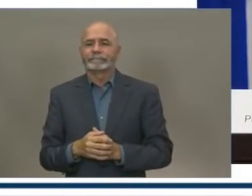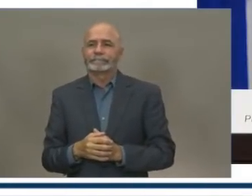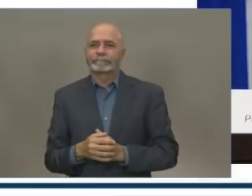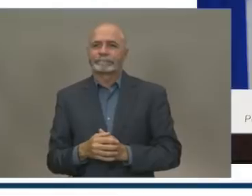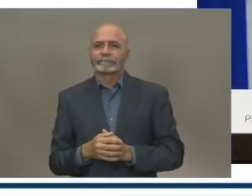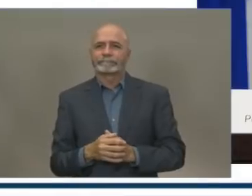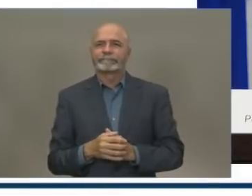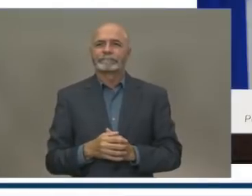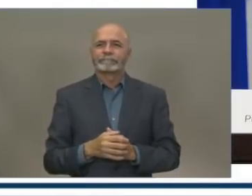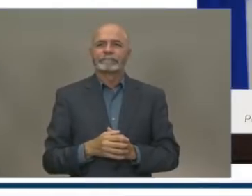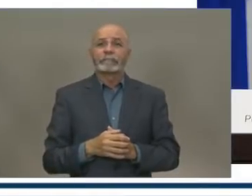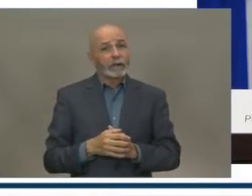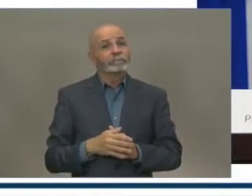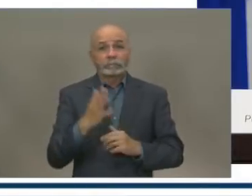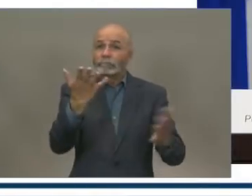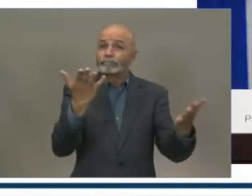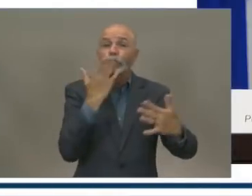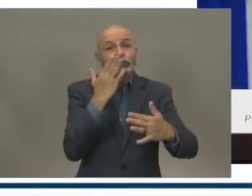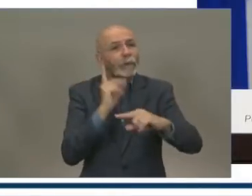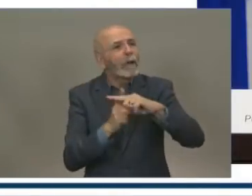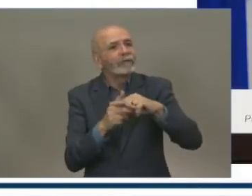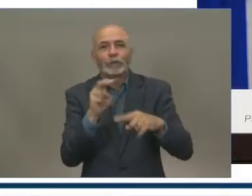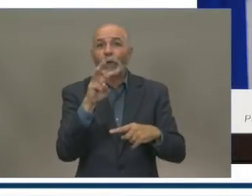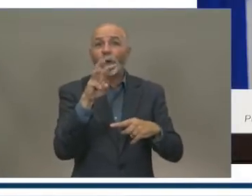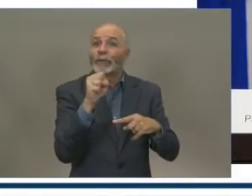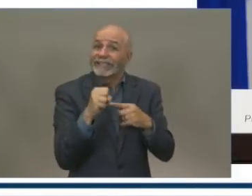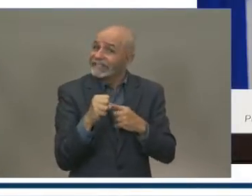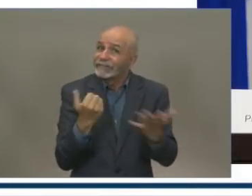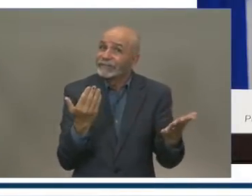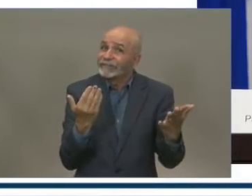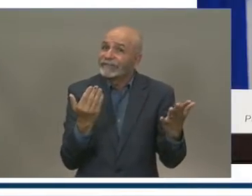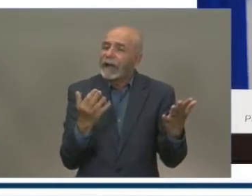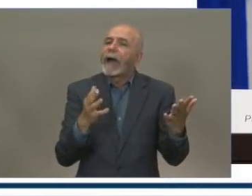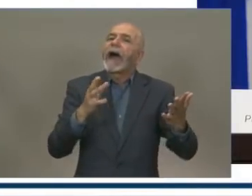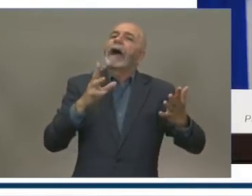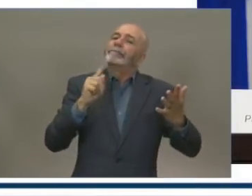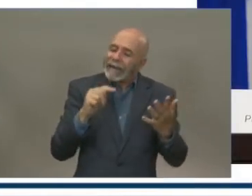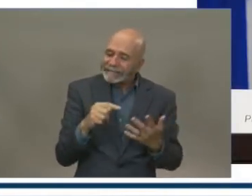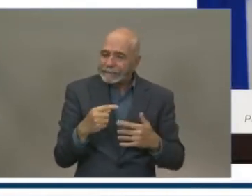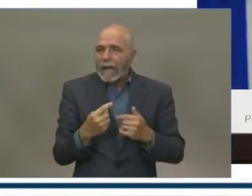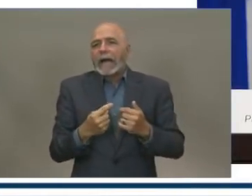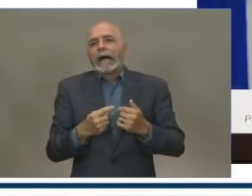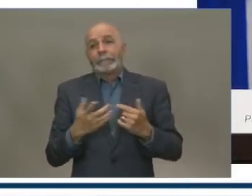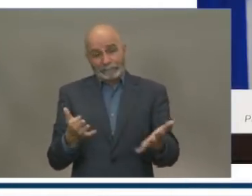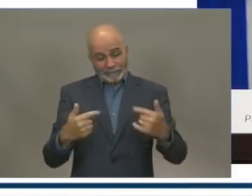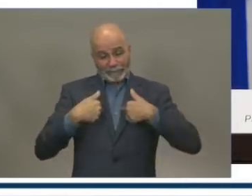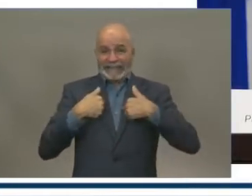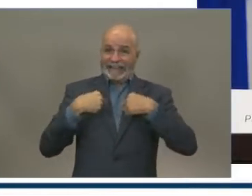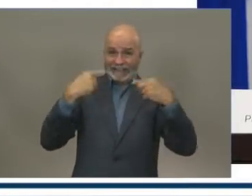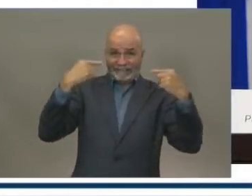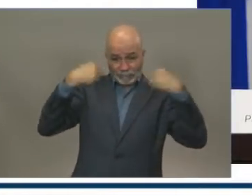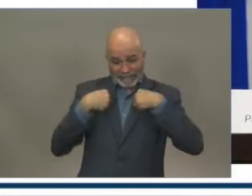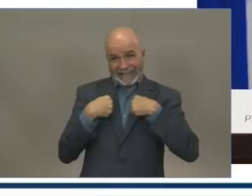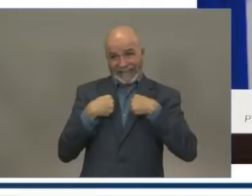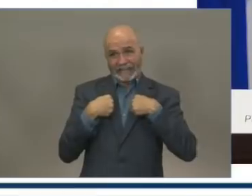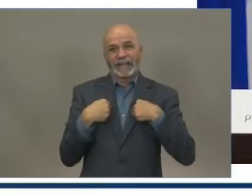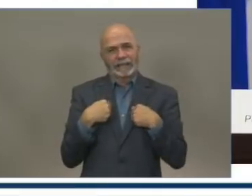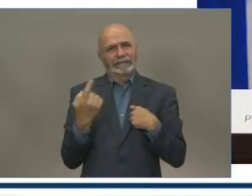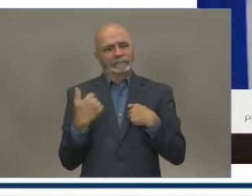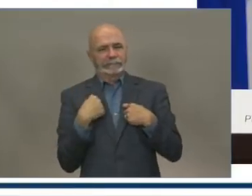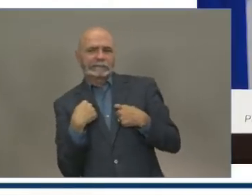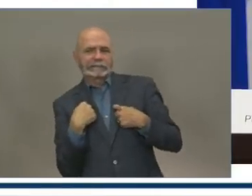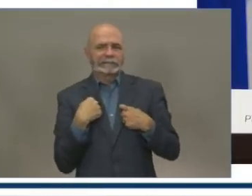That's the good news part of things, I guess. But I do want to continue. I do personally continue to be concerned about a couple of